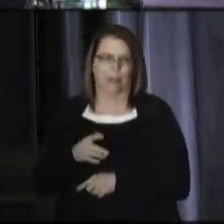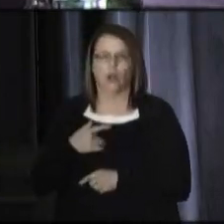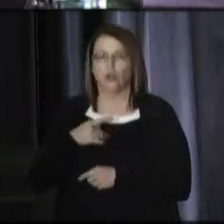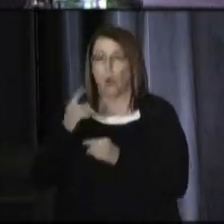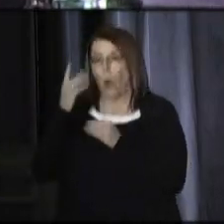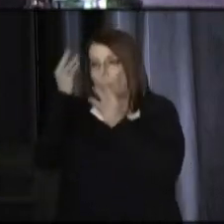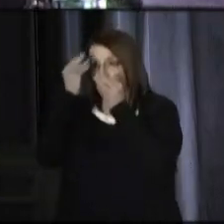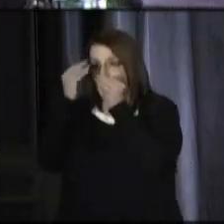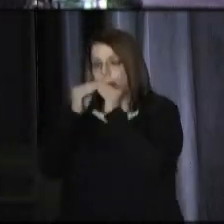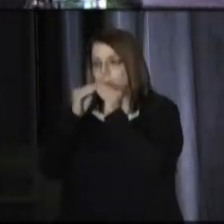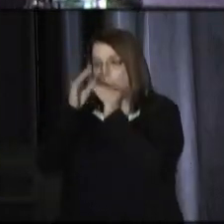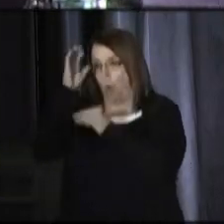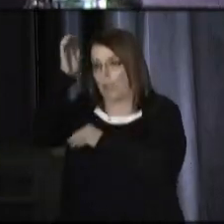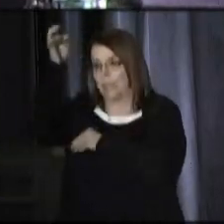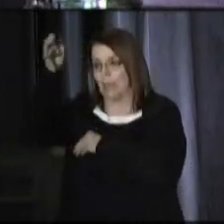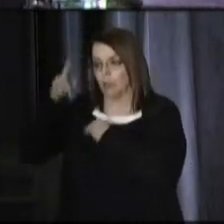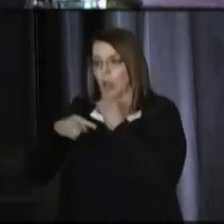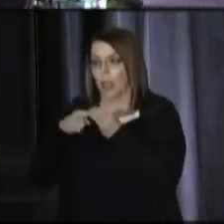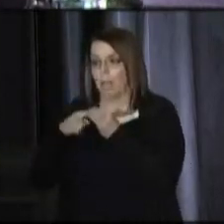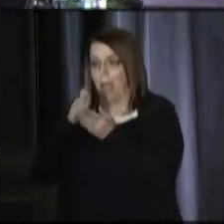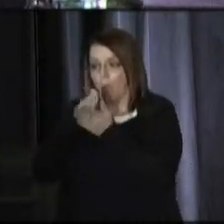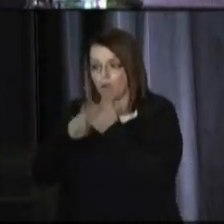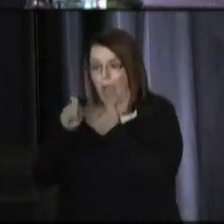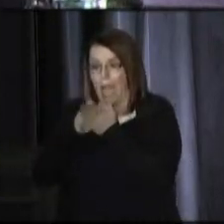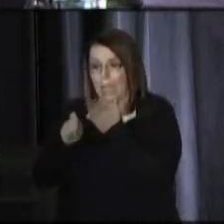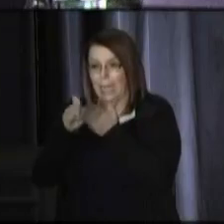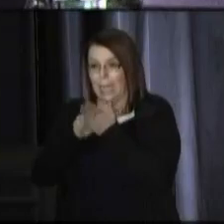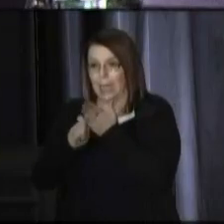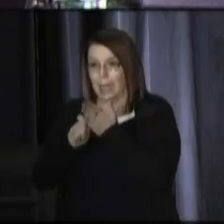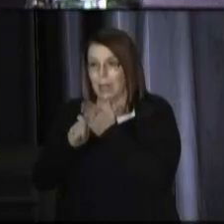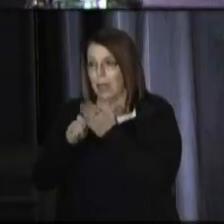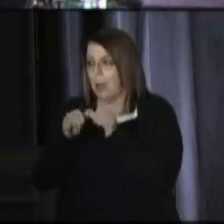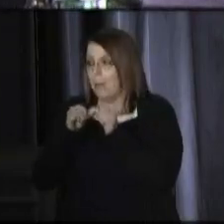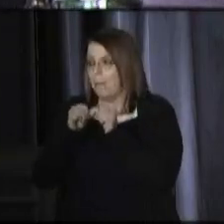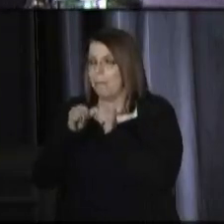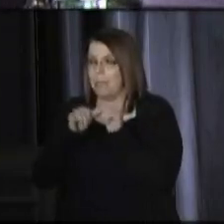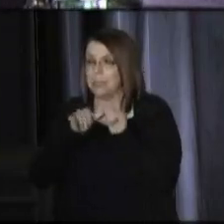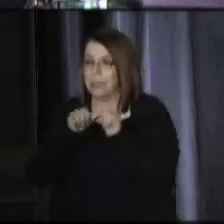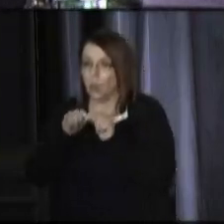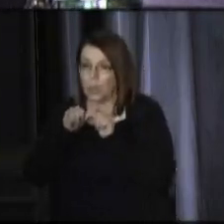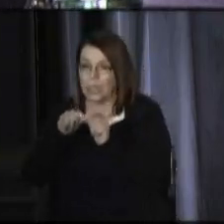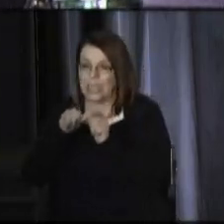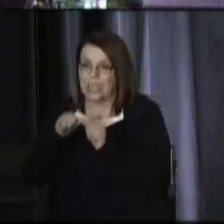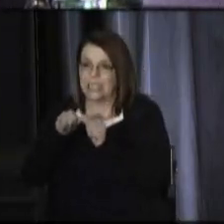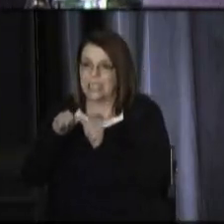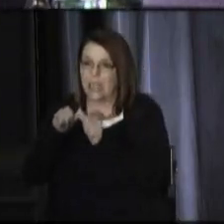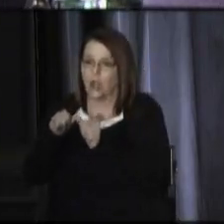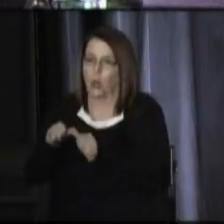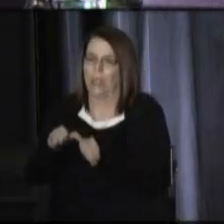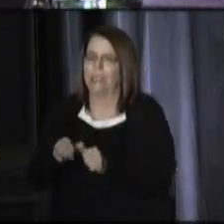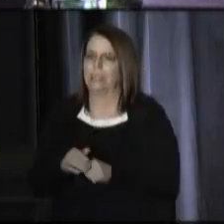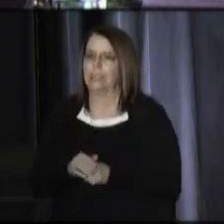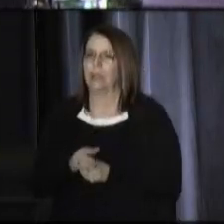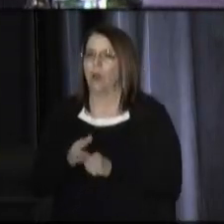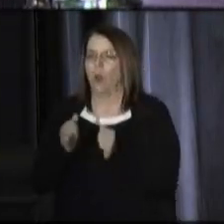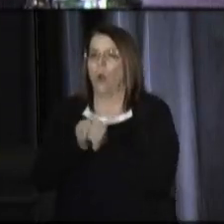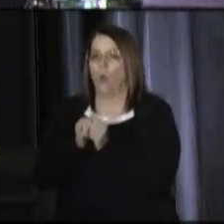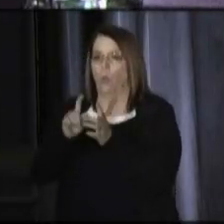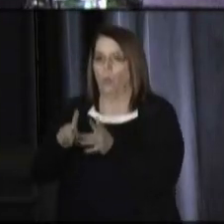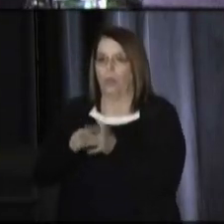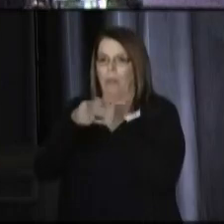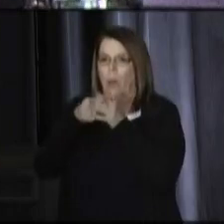am I allowed to write about? And I think I was always seeking some form of like external permission. But what I realized is that I